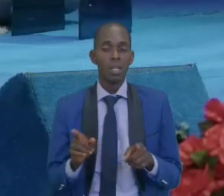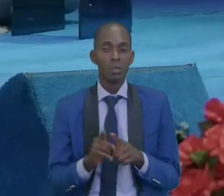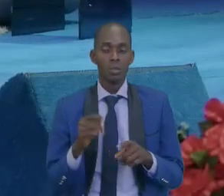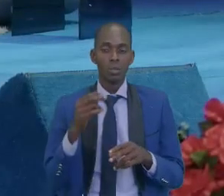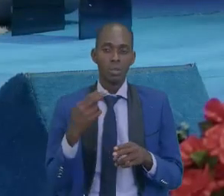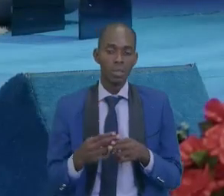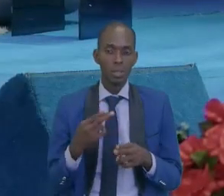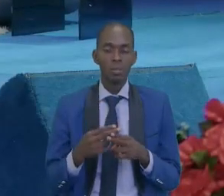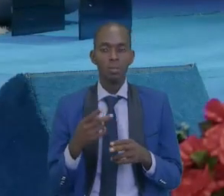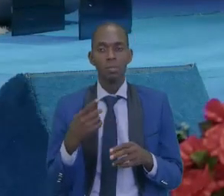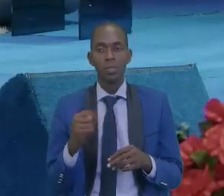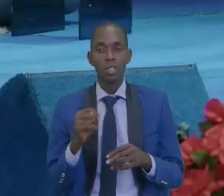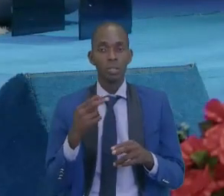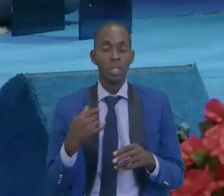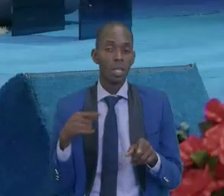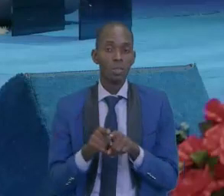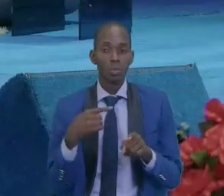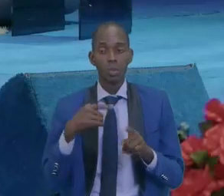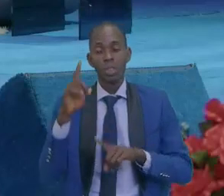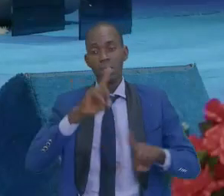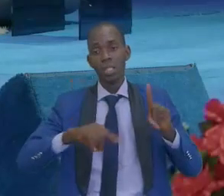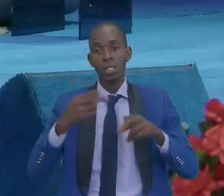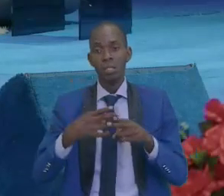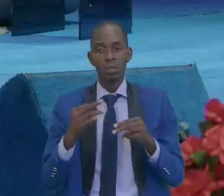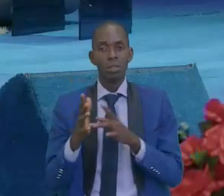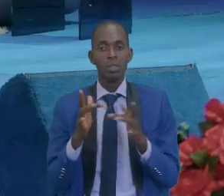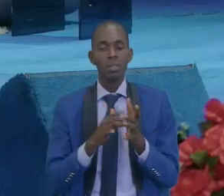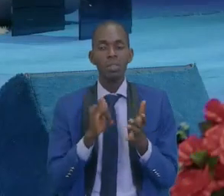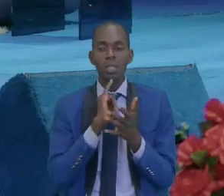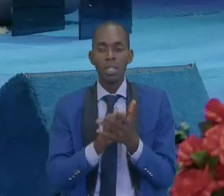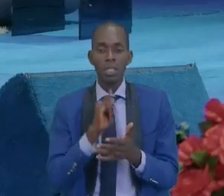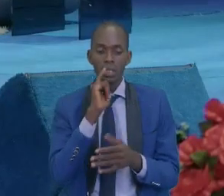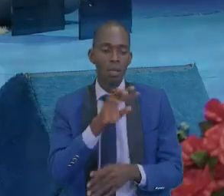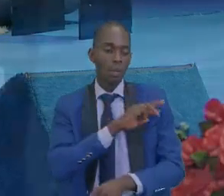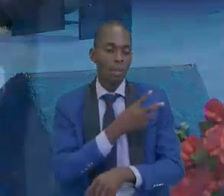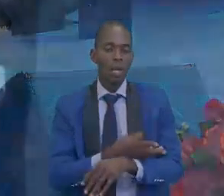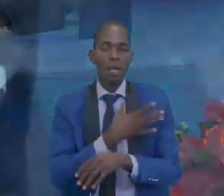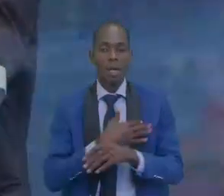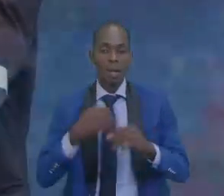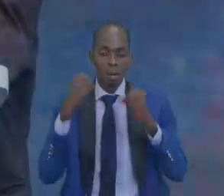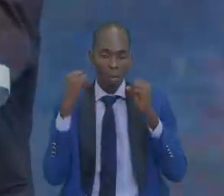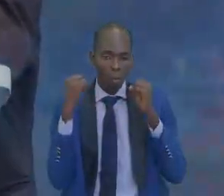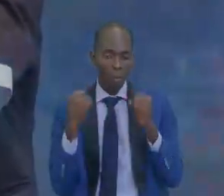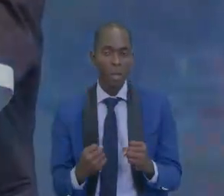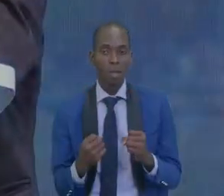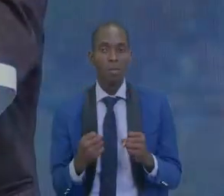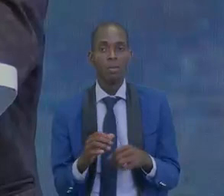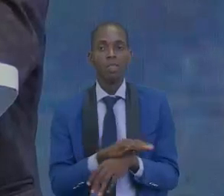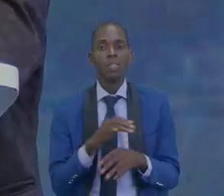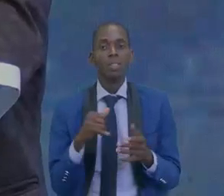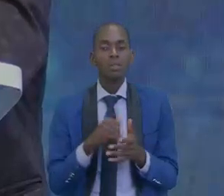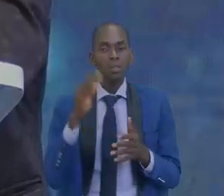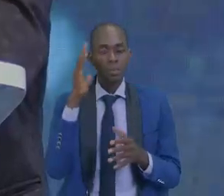Jesus, that name is mighty and powerful. It will take away